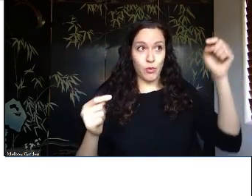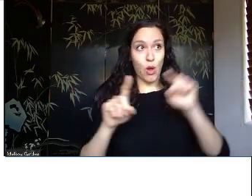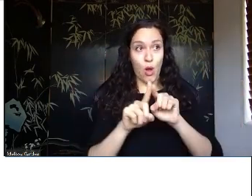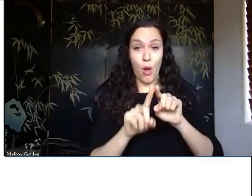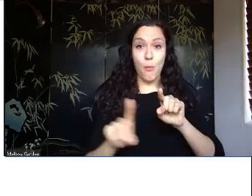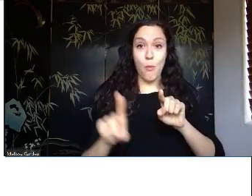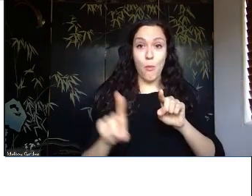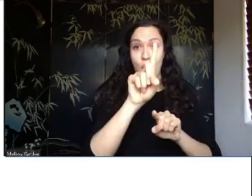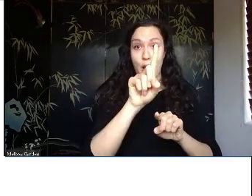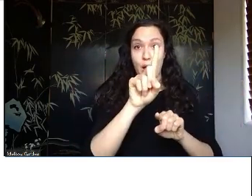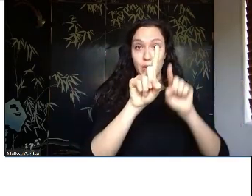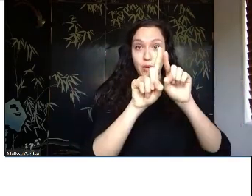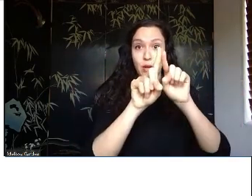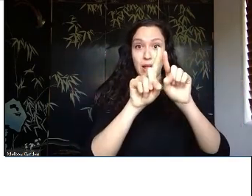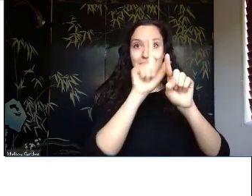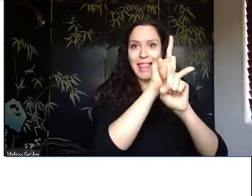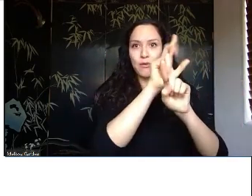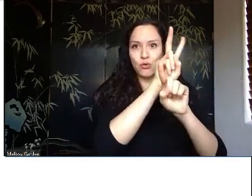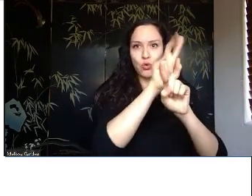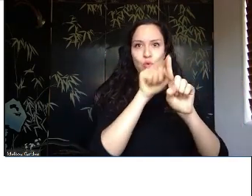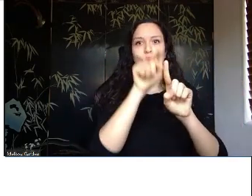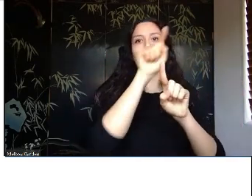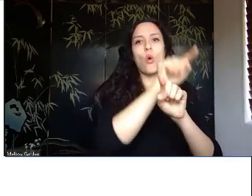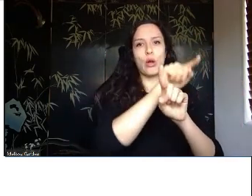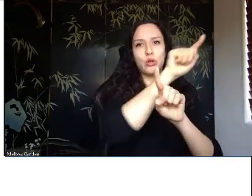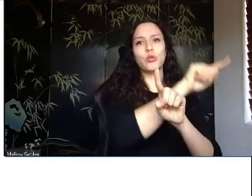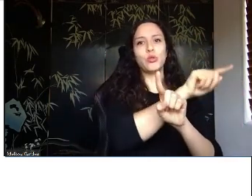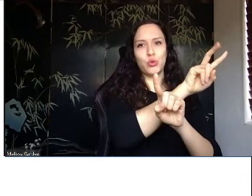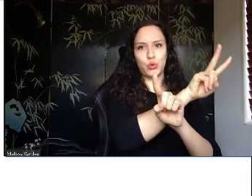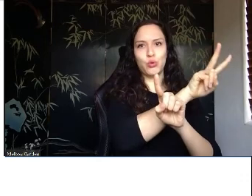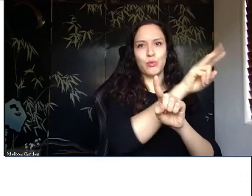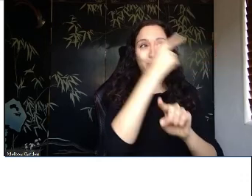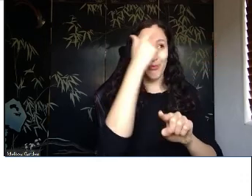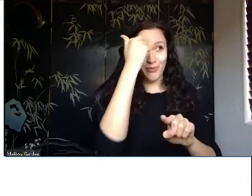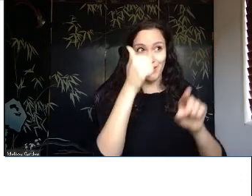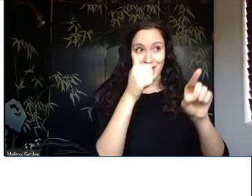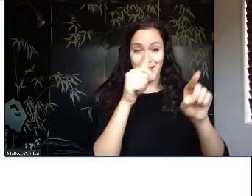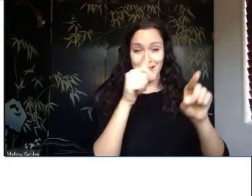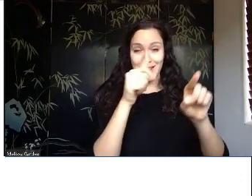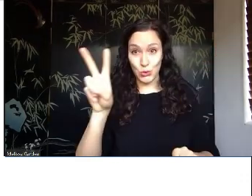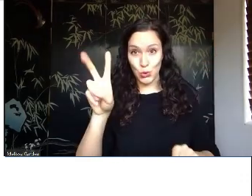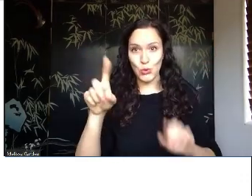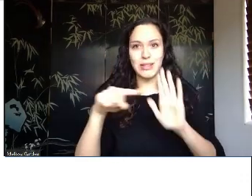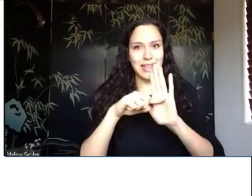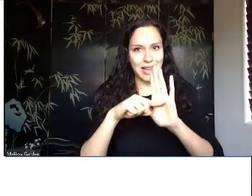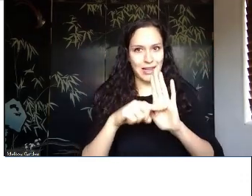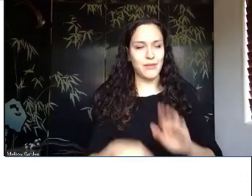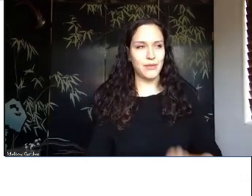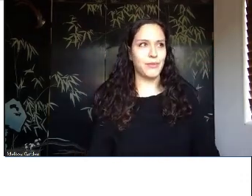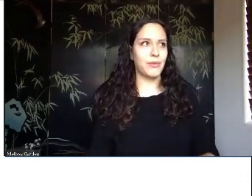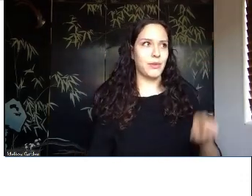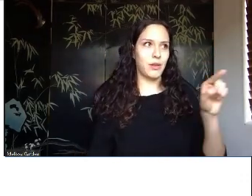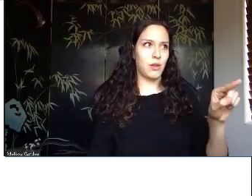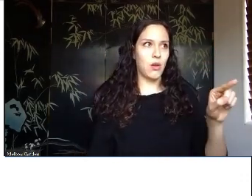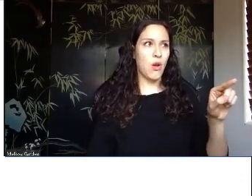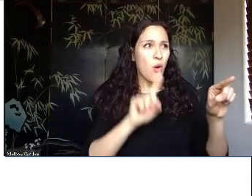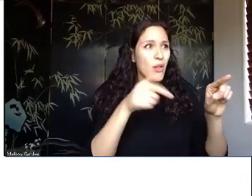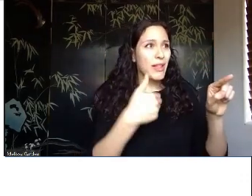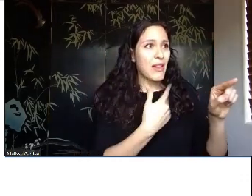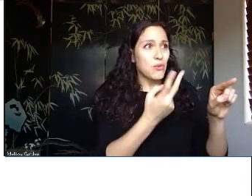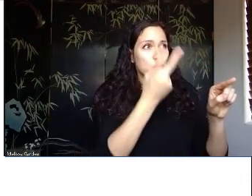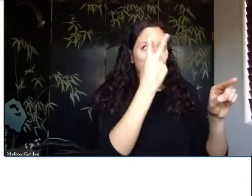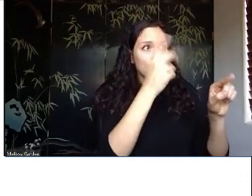up 1 to the left 2. Oh, wow. I only have those